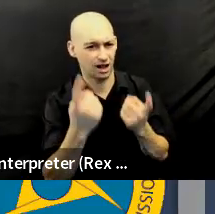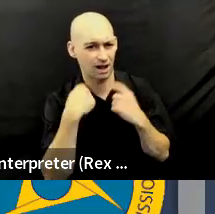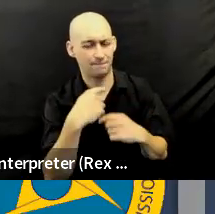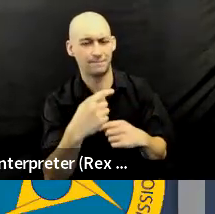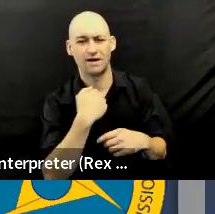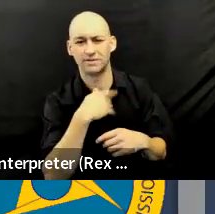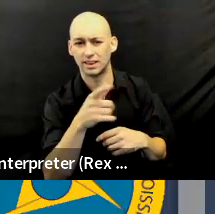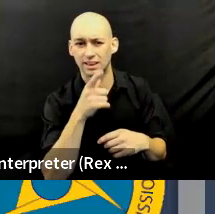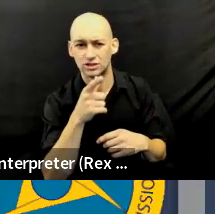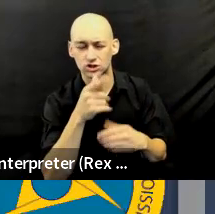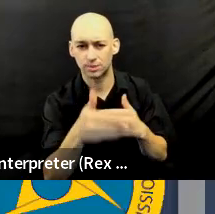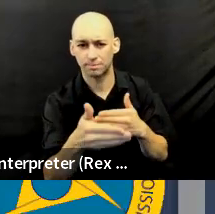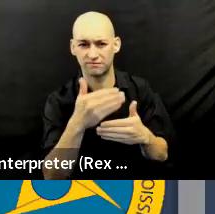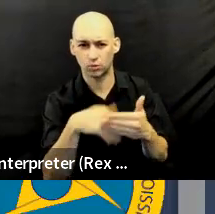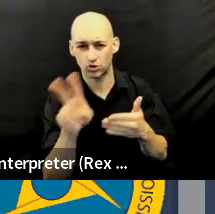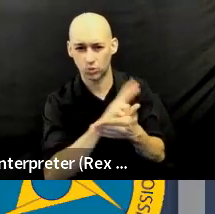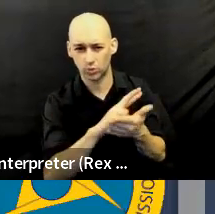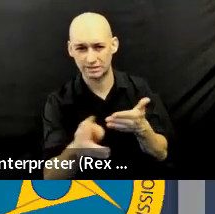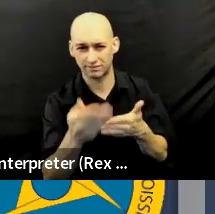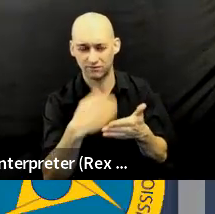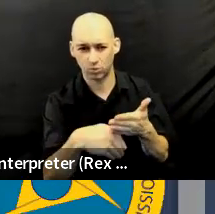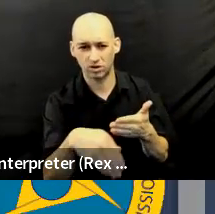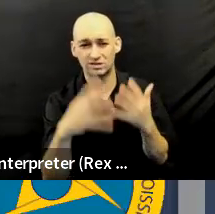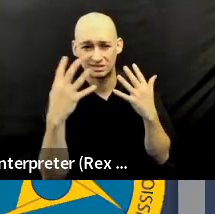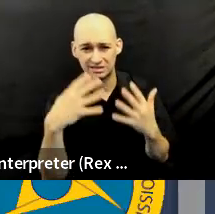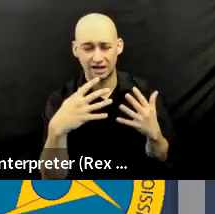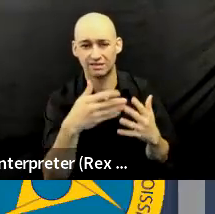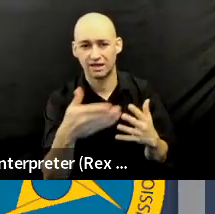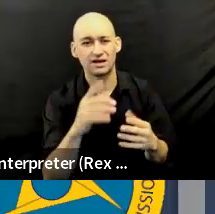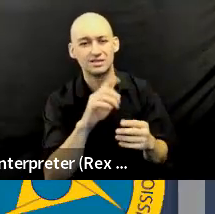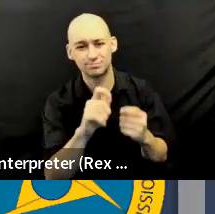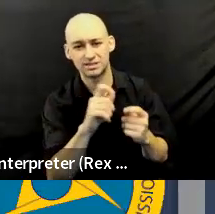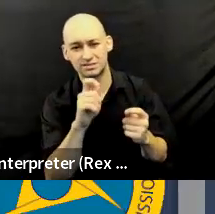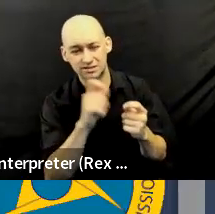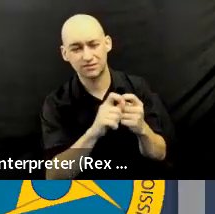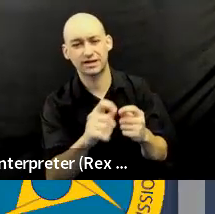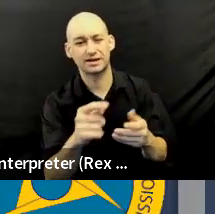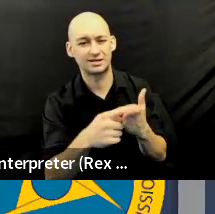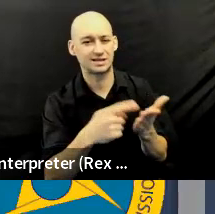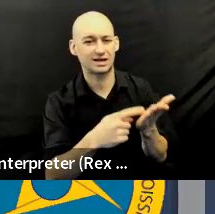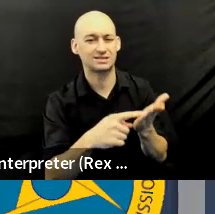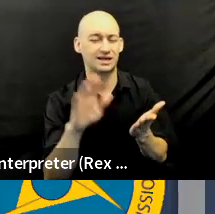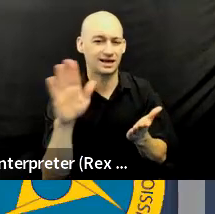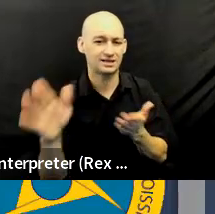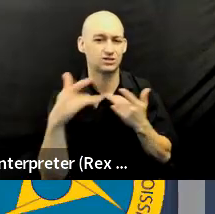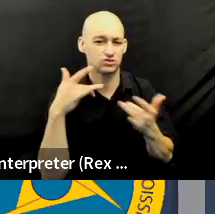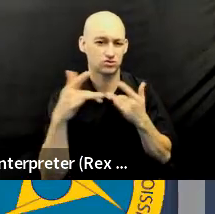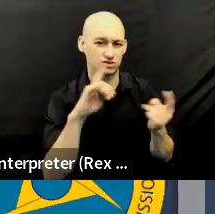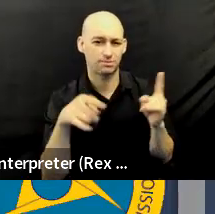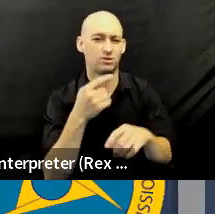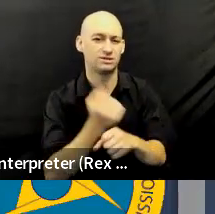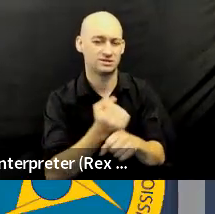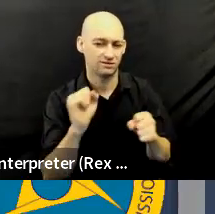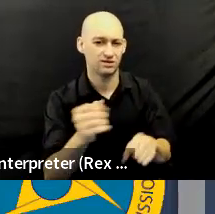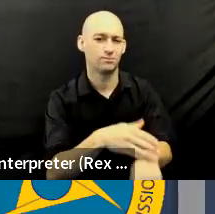weeks before that most tragic incident, specifically to discuss his concerns for safety improvements on